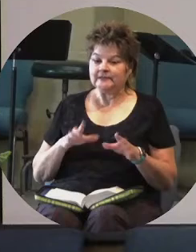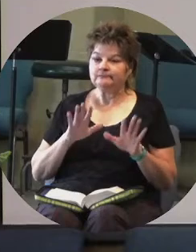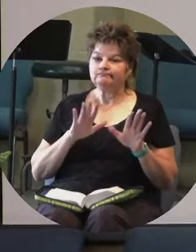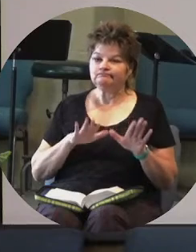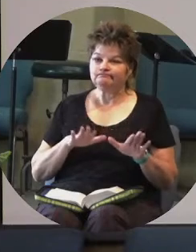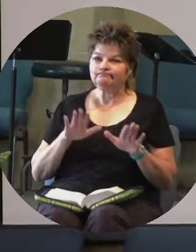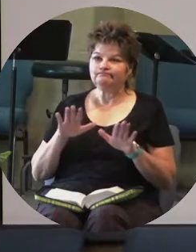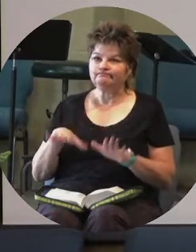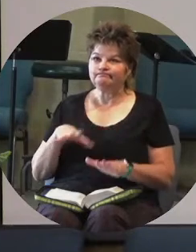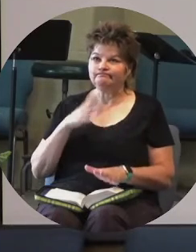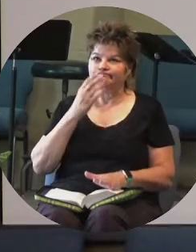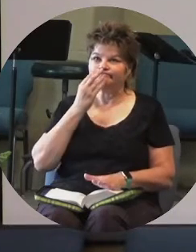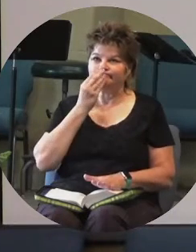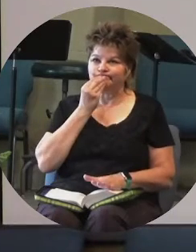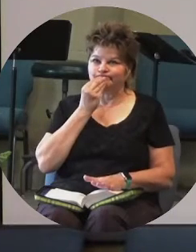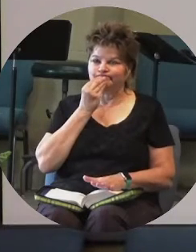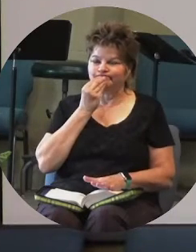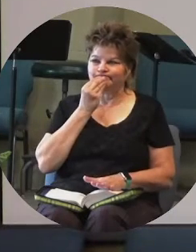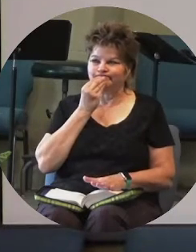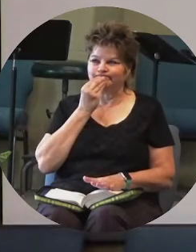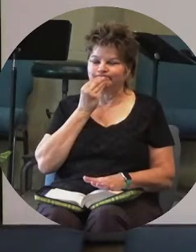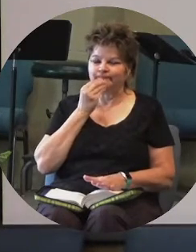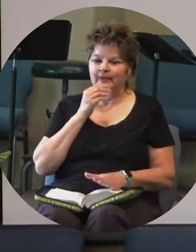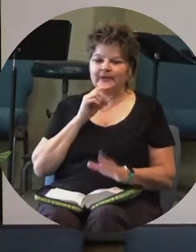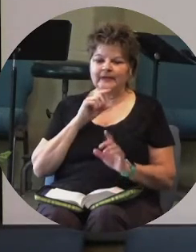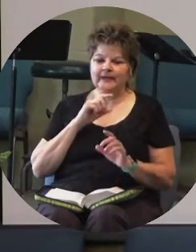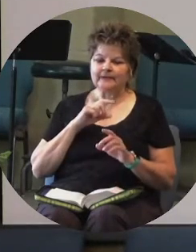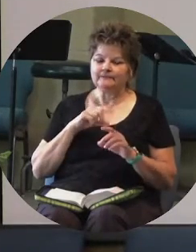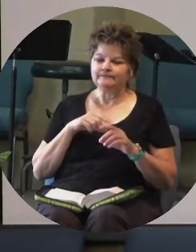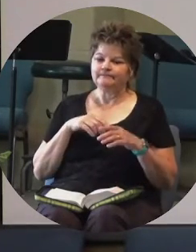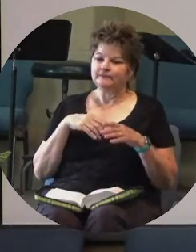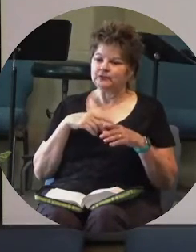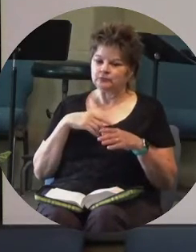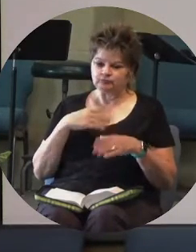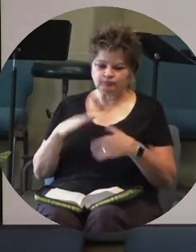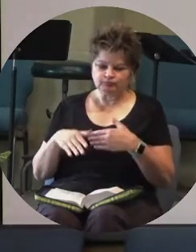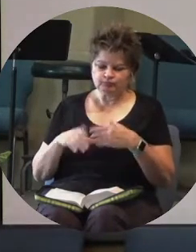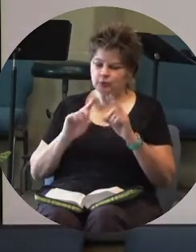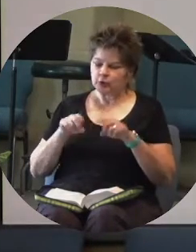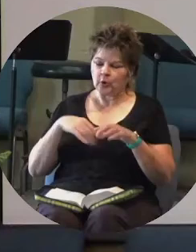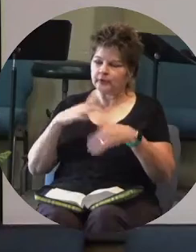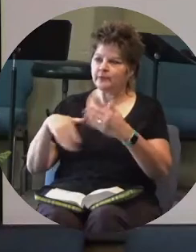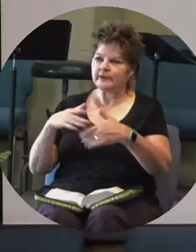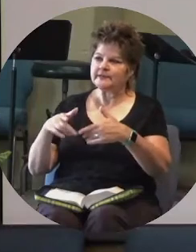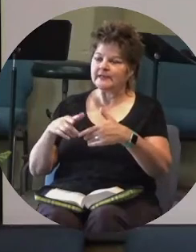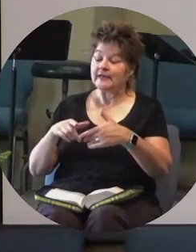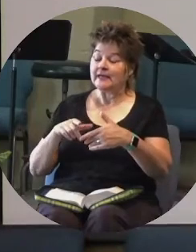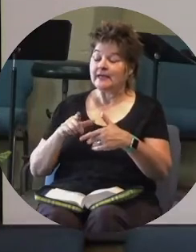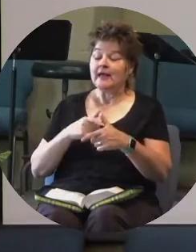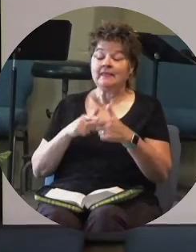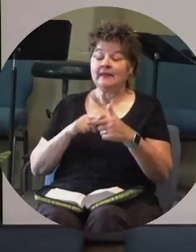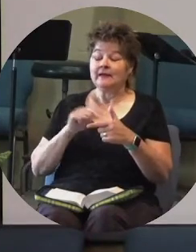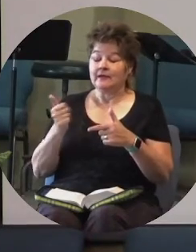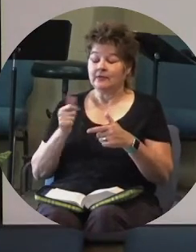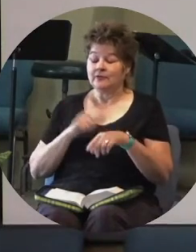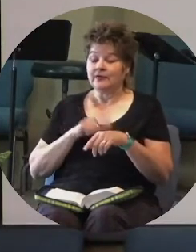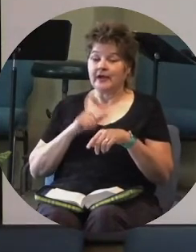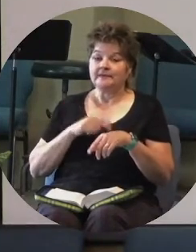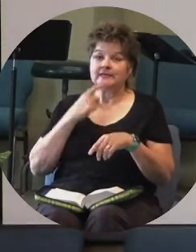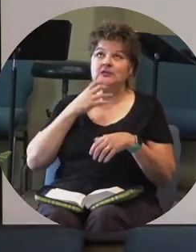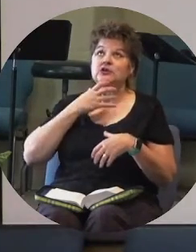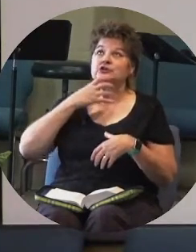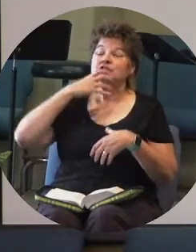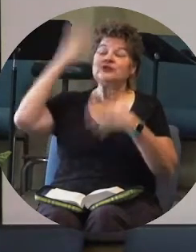quiet and roll with the punches. There are other times when he says, shout it to the rooftops.